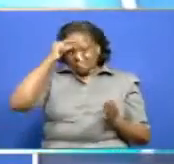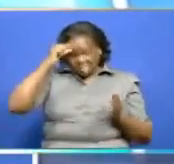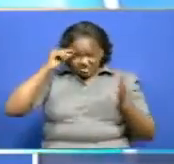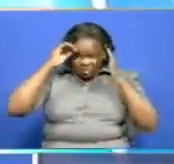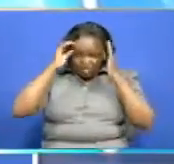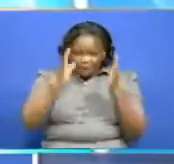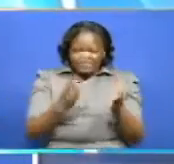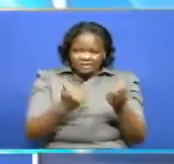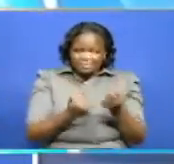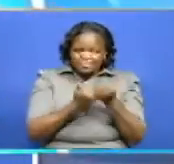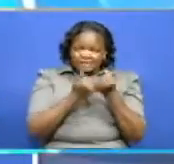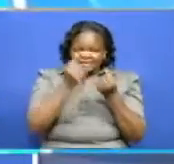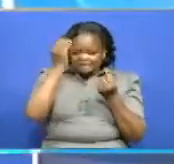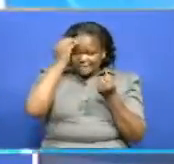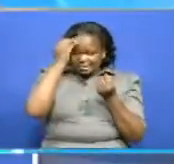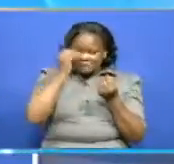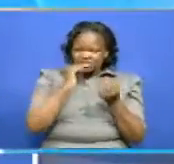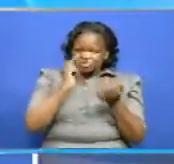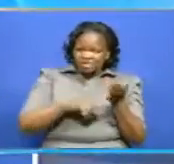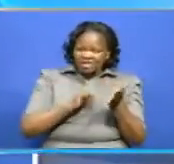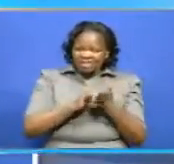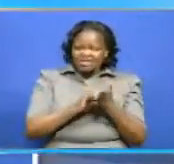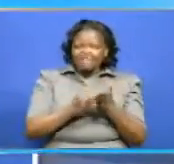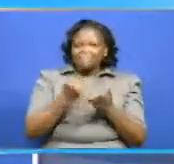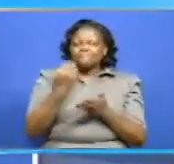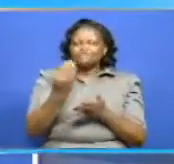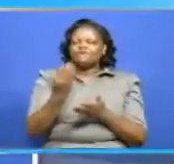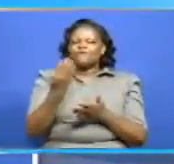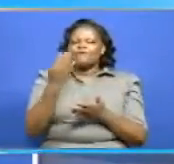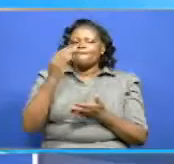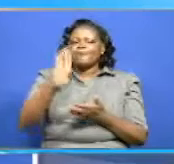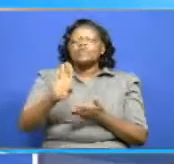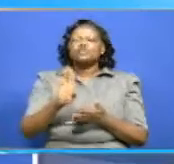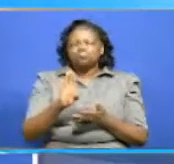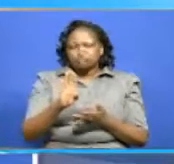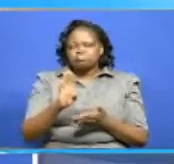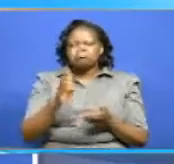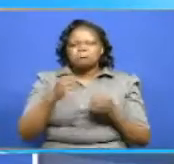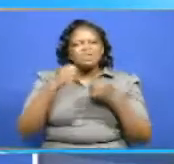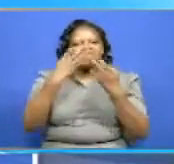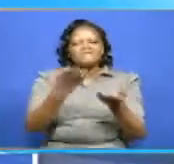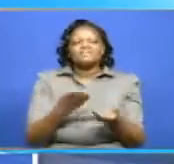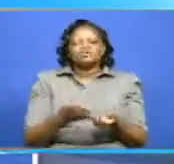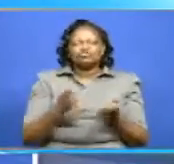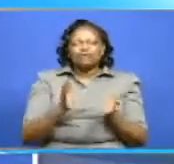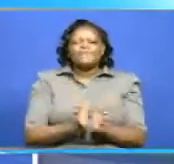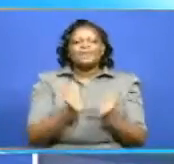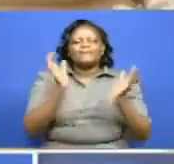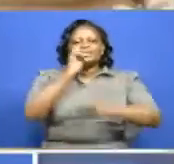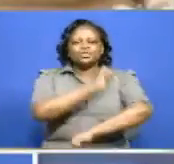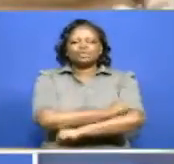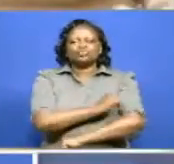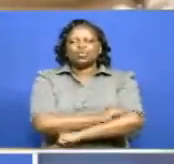in supporting learning, saying that already 4 billion shillings have been released to the public schools.